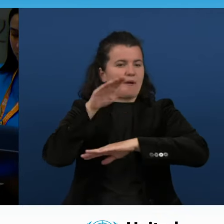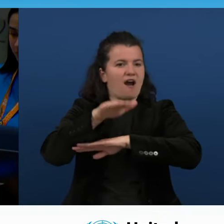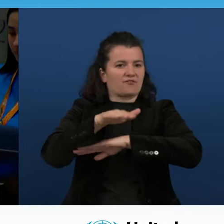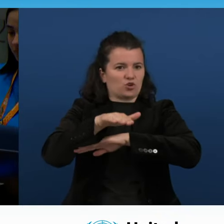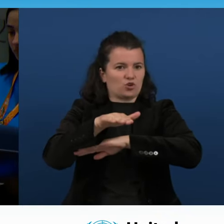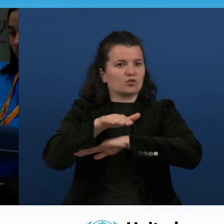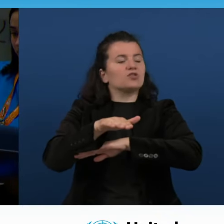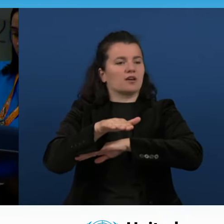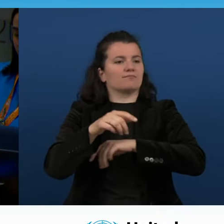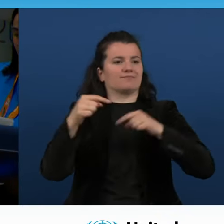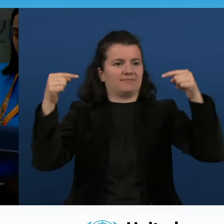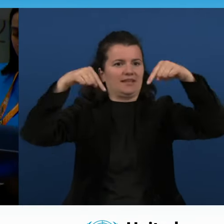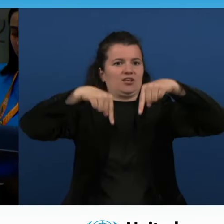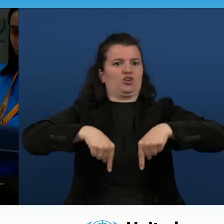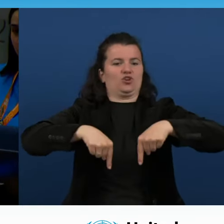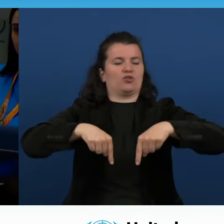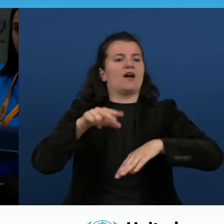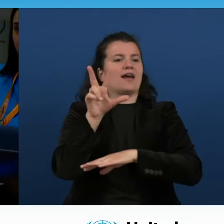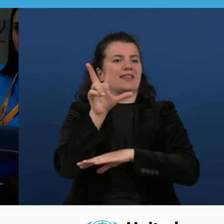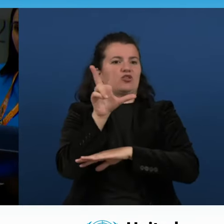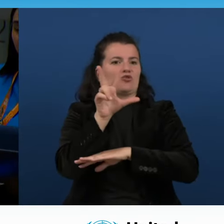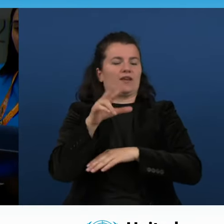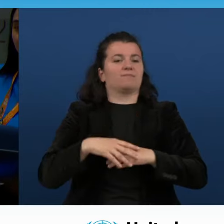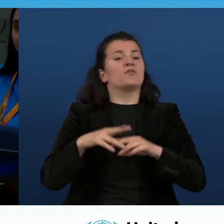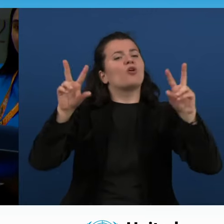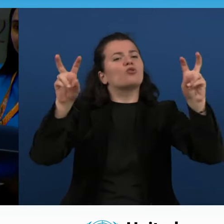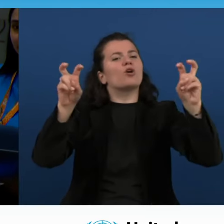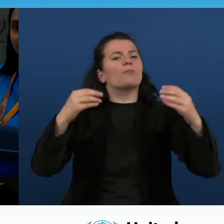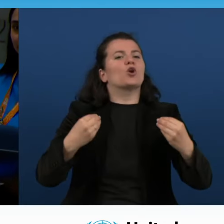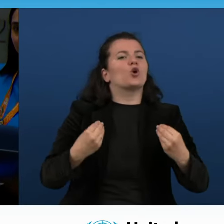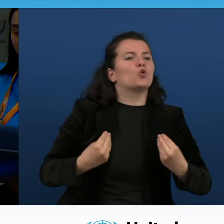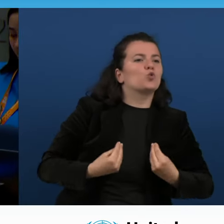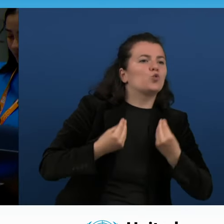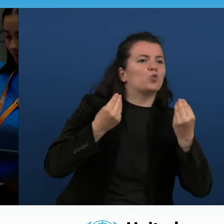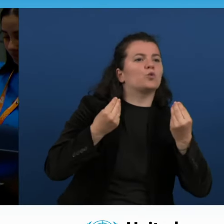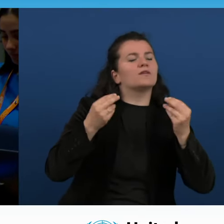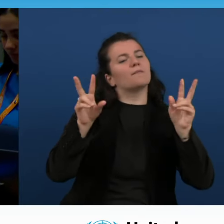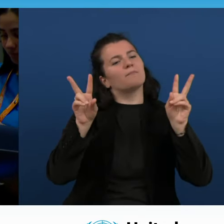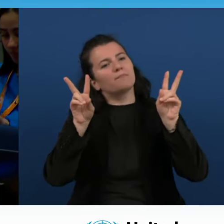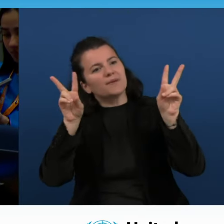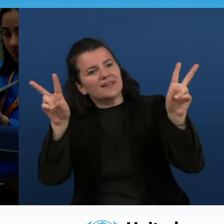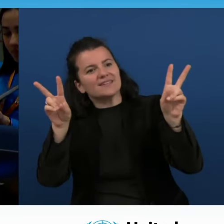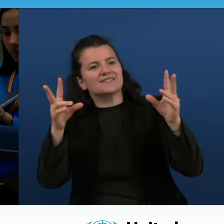session entitled Youth and Peaceful and Inclusive Societies,